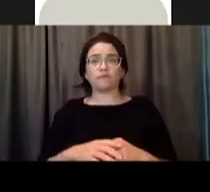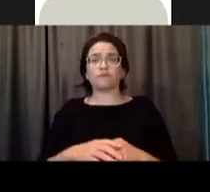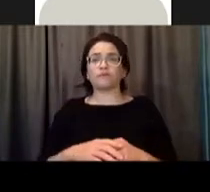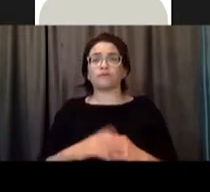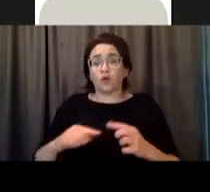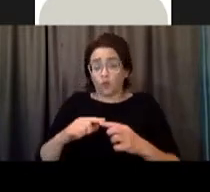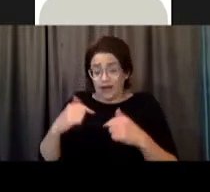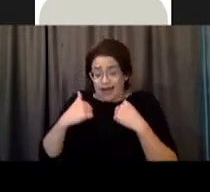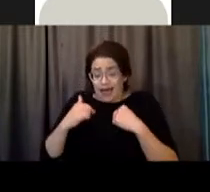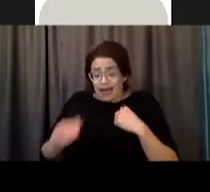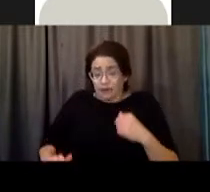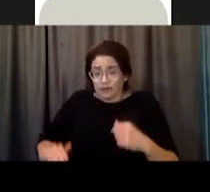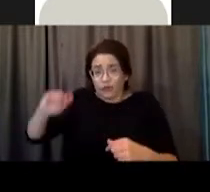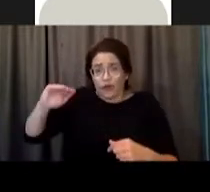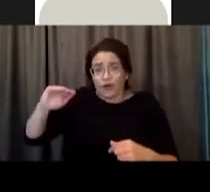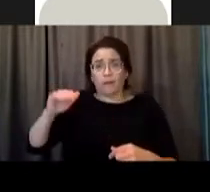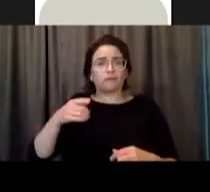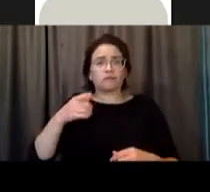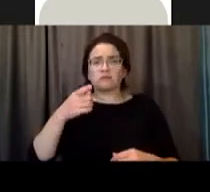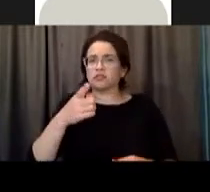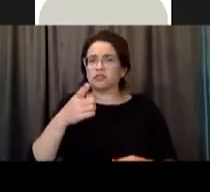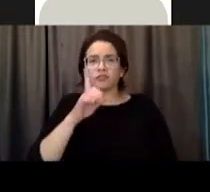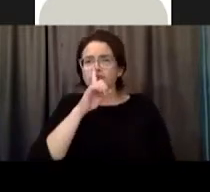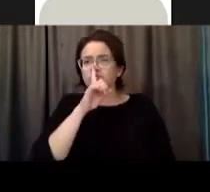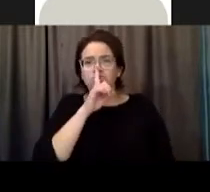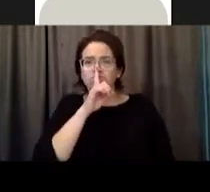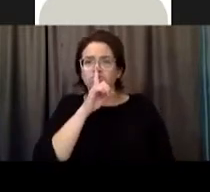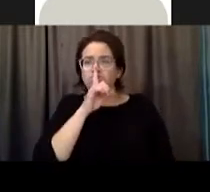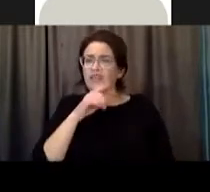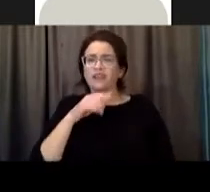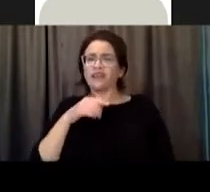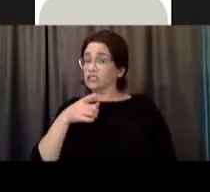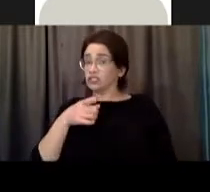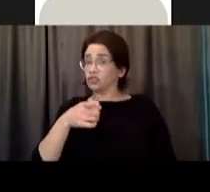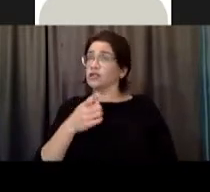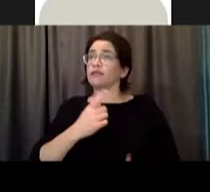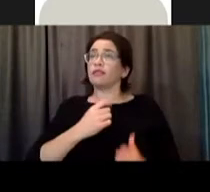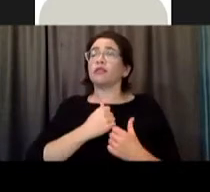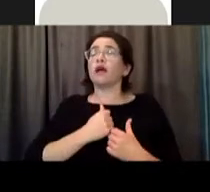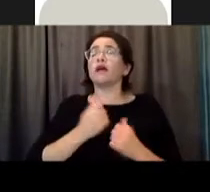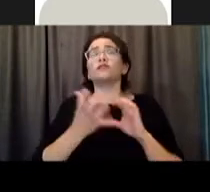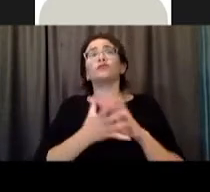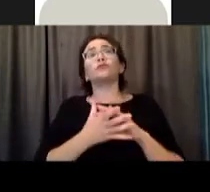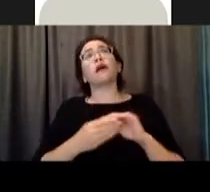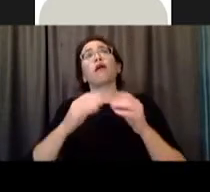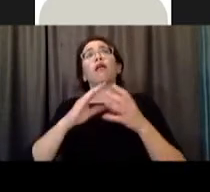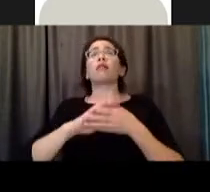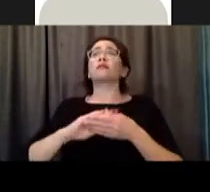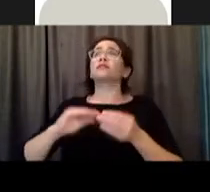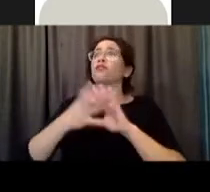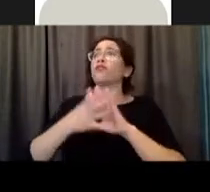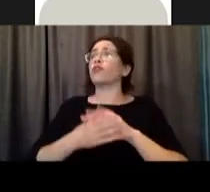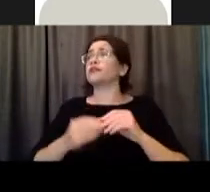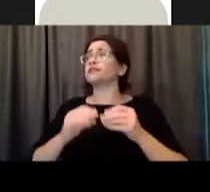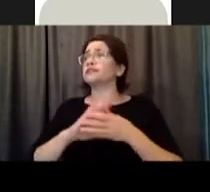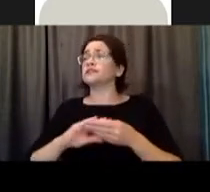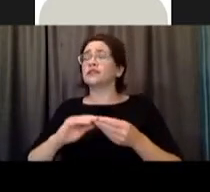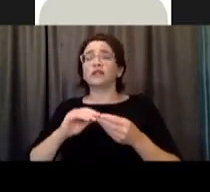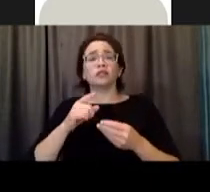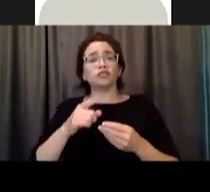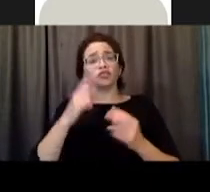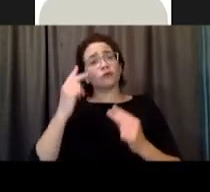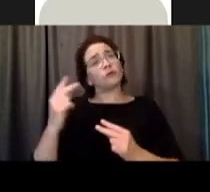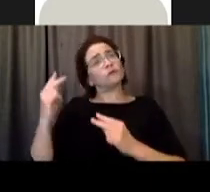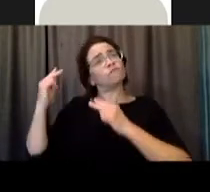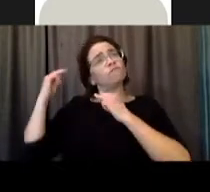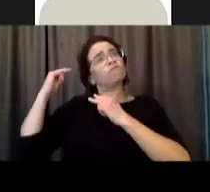was very surprising because she loved to tell stories. She would tell us vivid tales from her memories of her childhood in